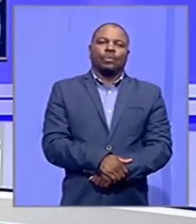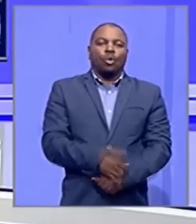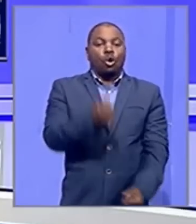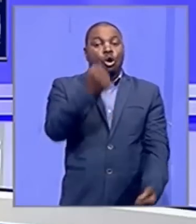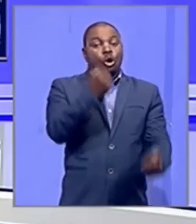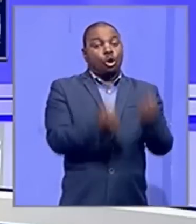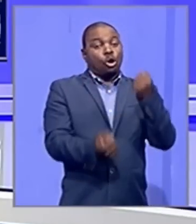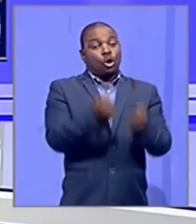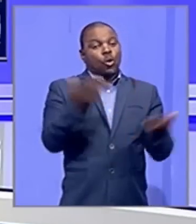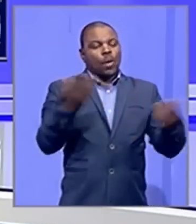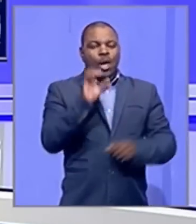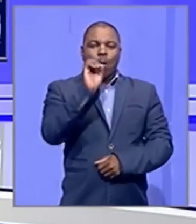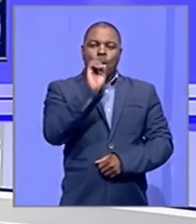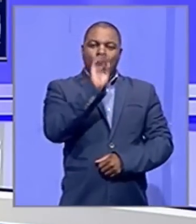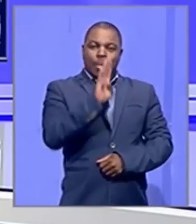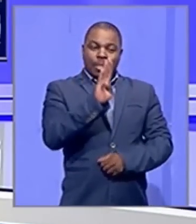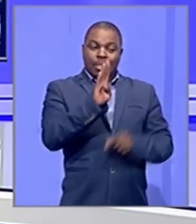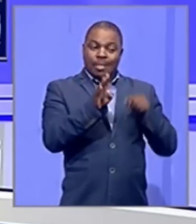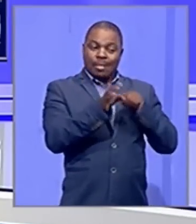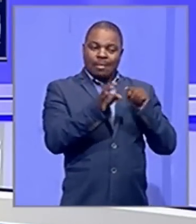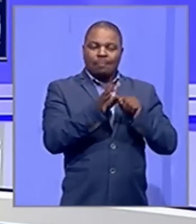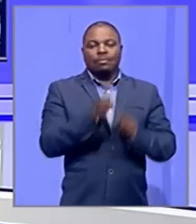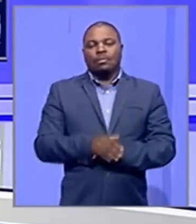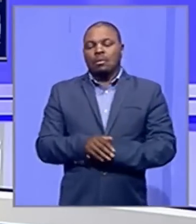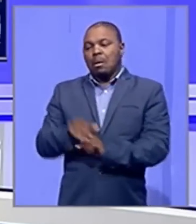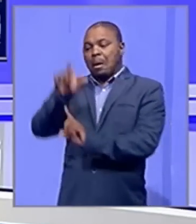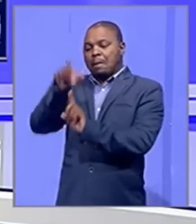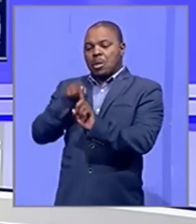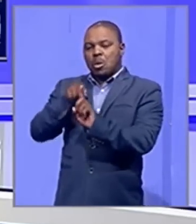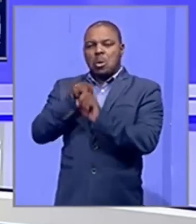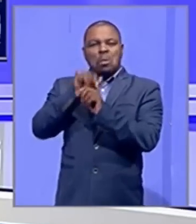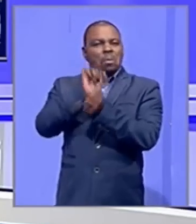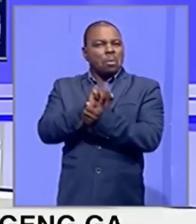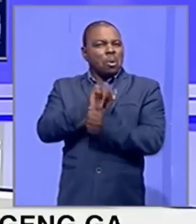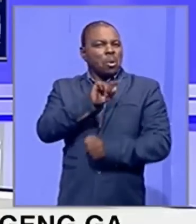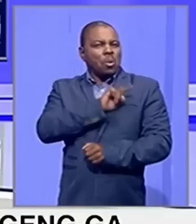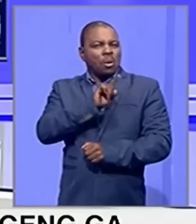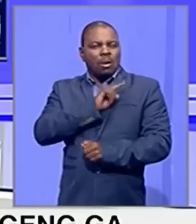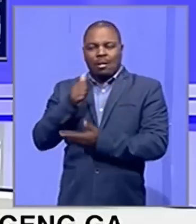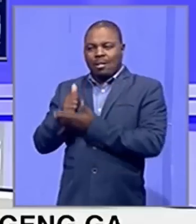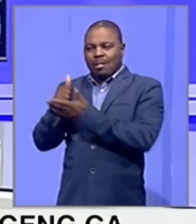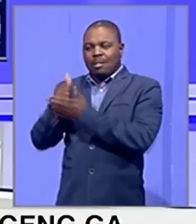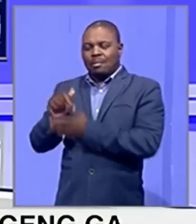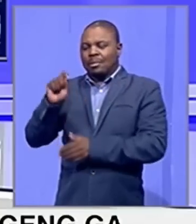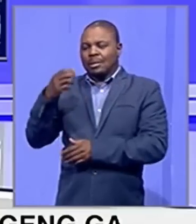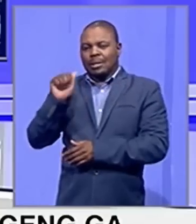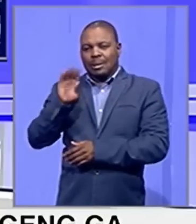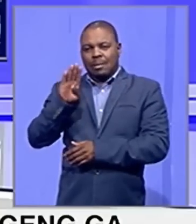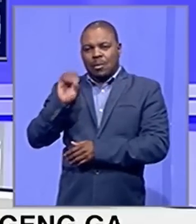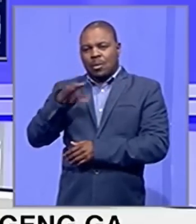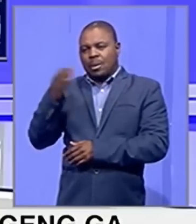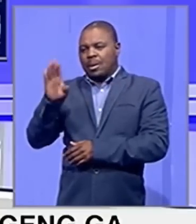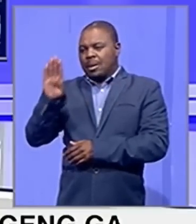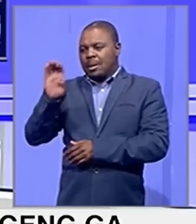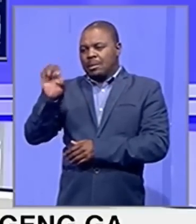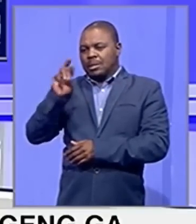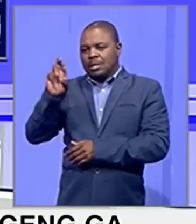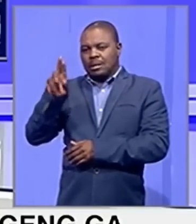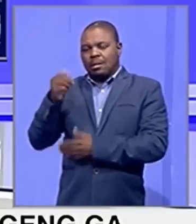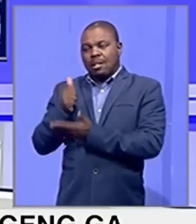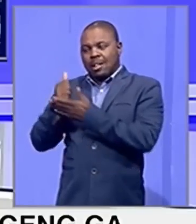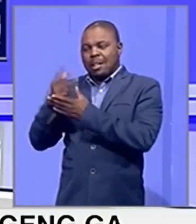Kgorotsheko ya Magistrata wa Bloemfontein e file o mongwe wa balatofatšwa peili ya diranta tše 10,000 molatong wa go